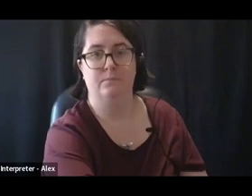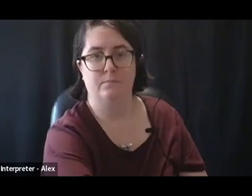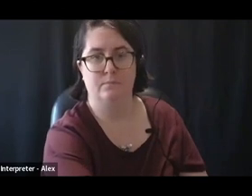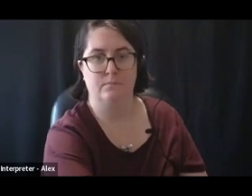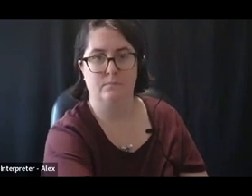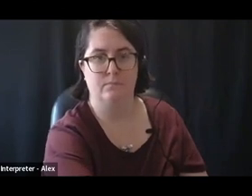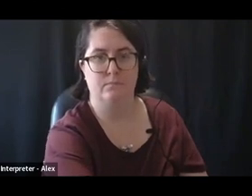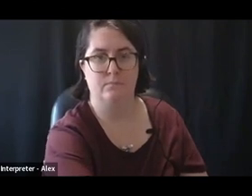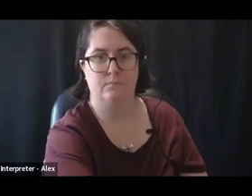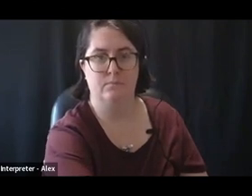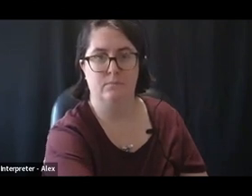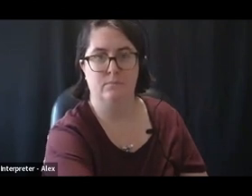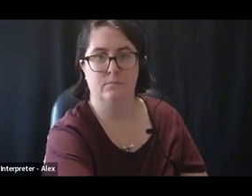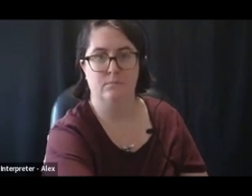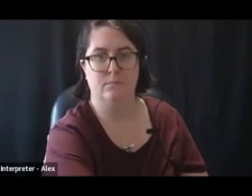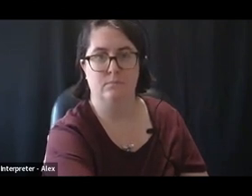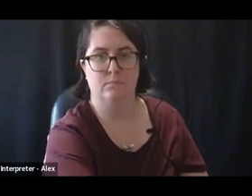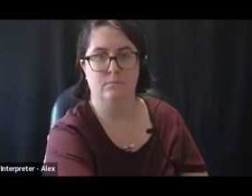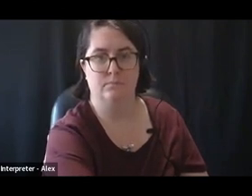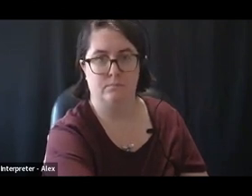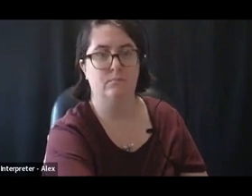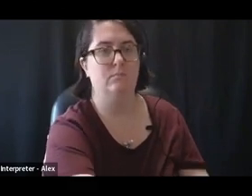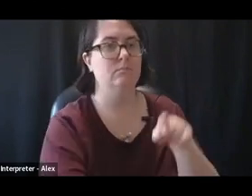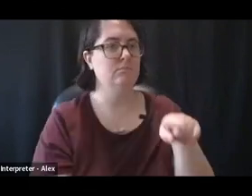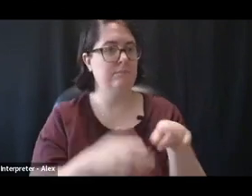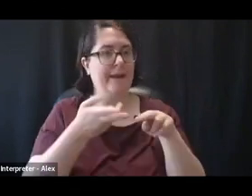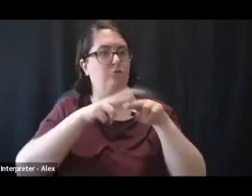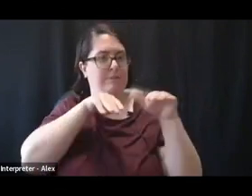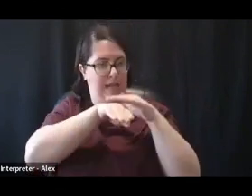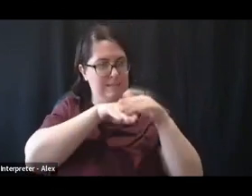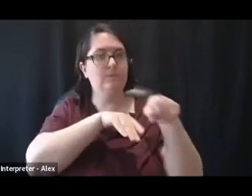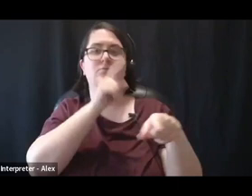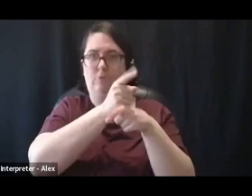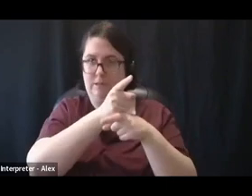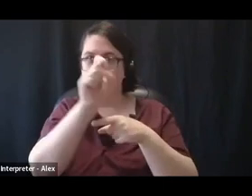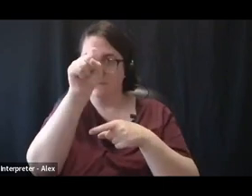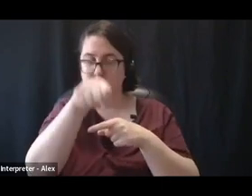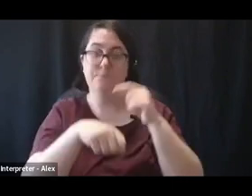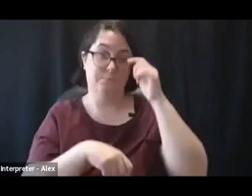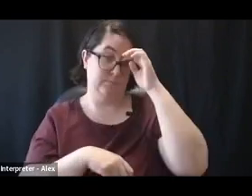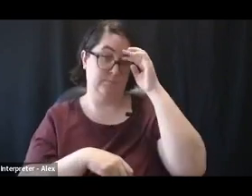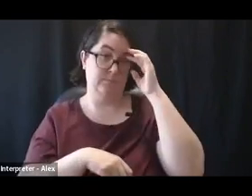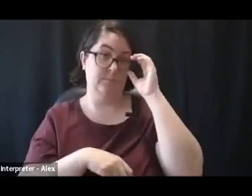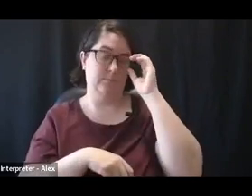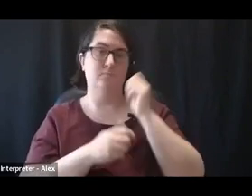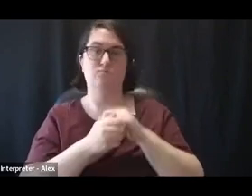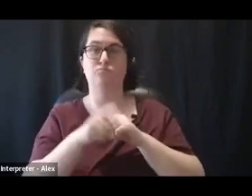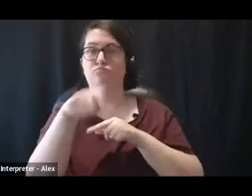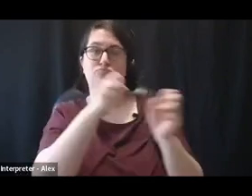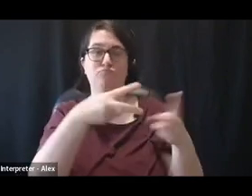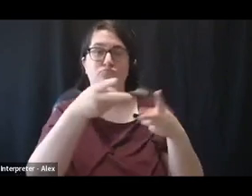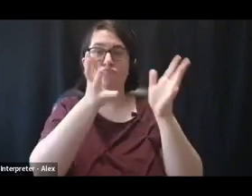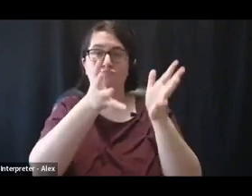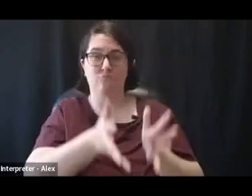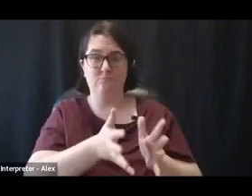And we already have someone says increased accessibility, definitely. So I'll let you populate the chat and we'll return